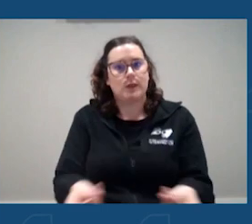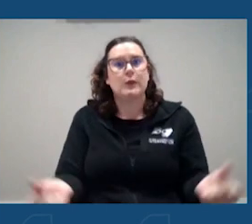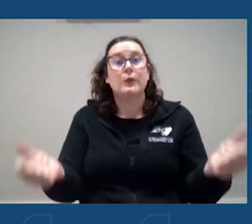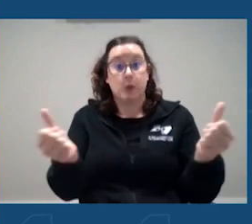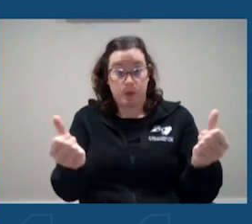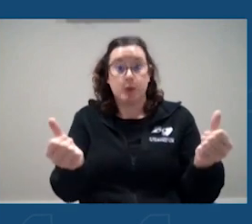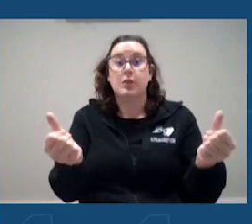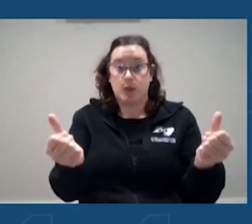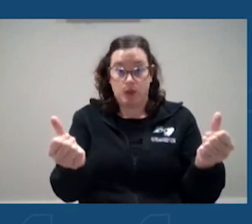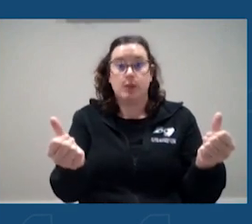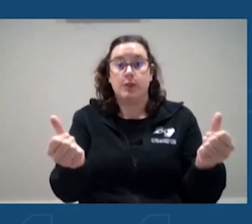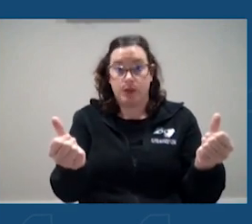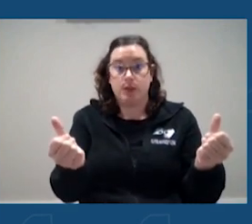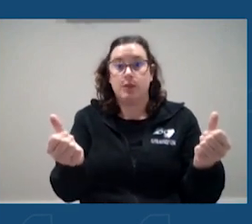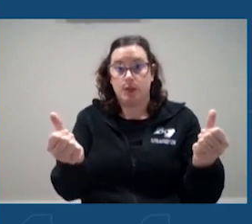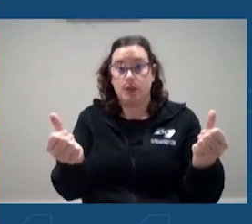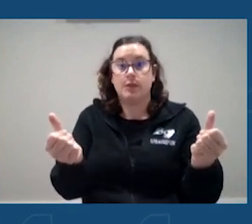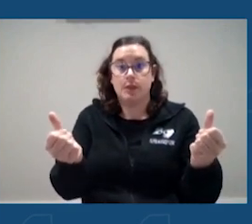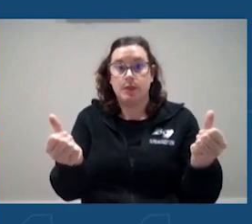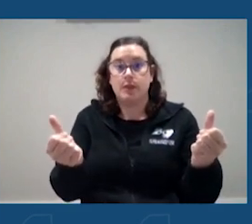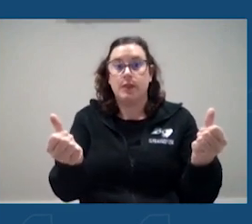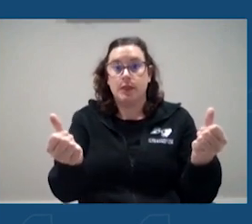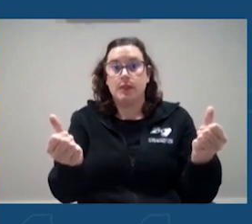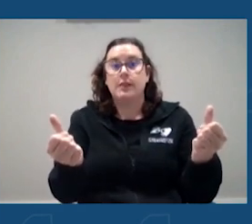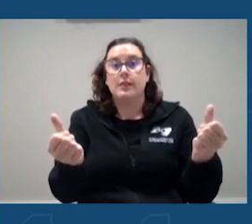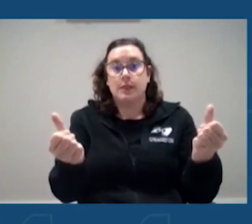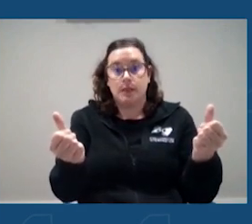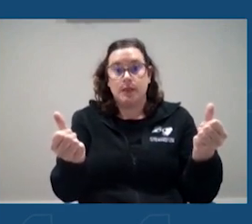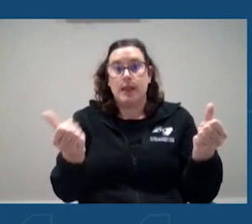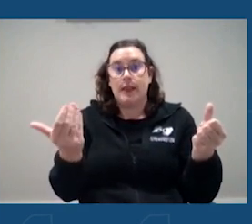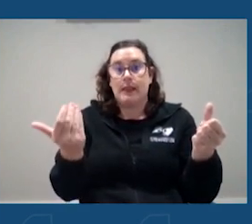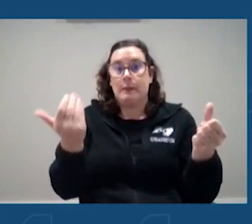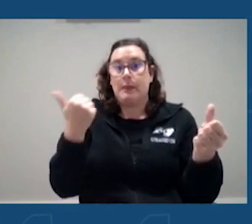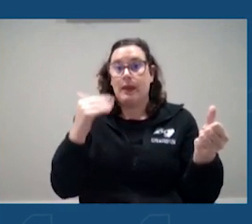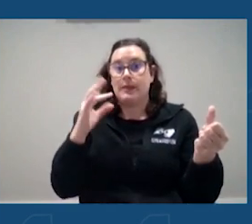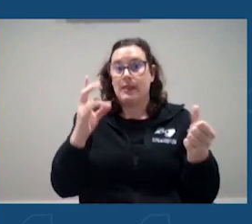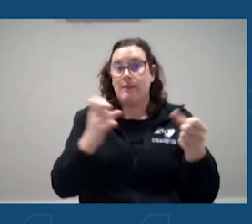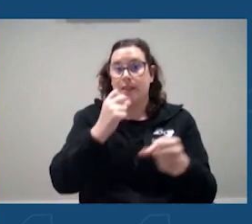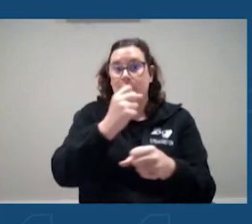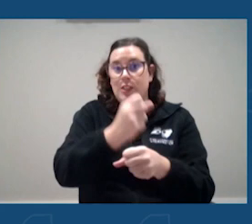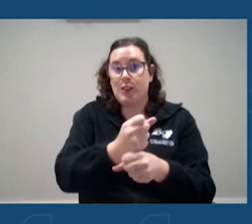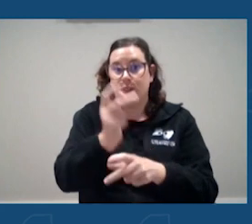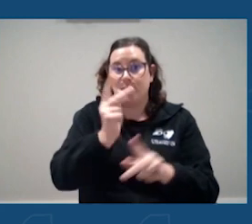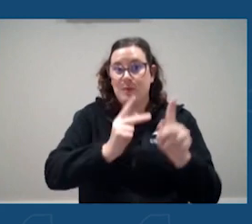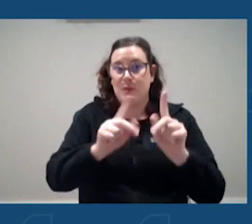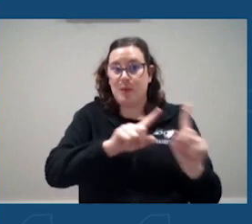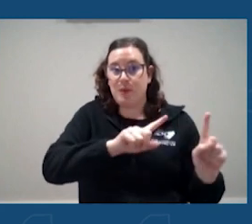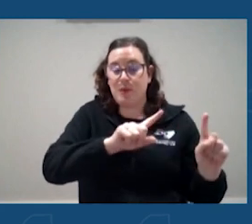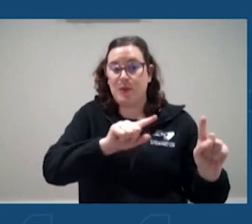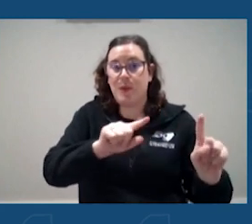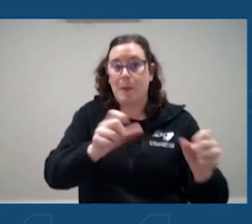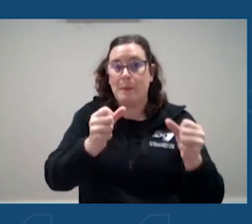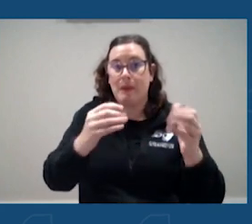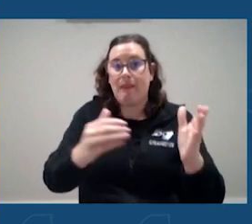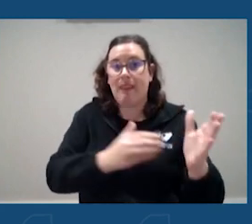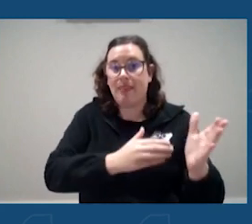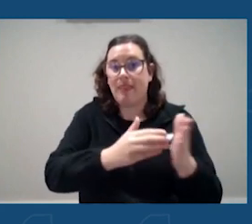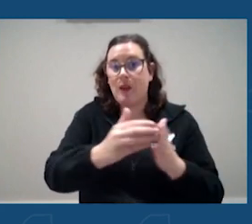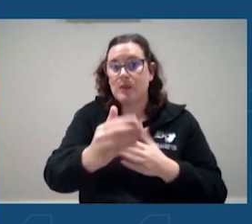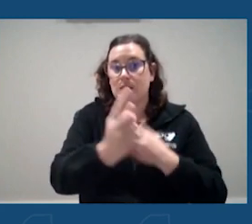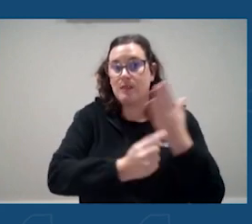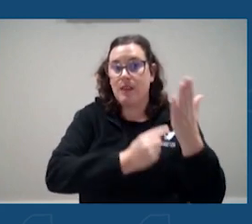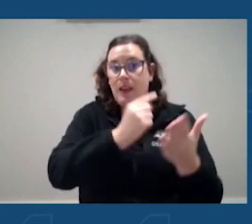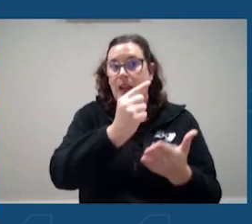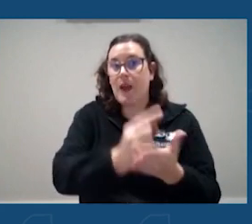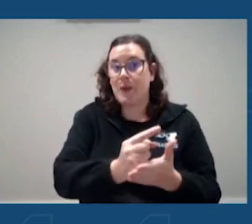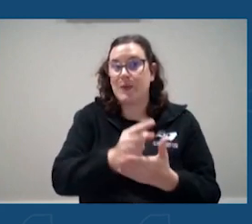past 7 years, our team of credible messengers have canvassed the streets for thousands of hours, speaking to